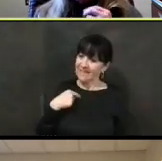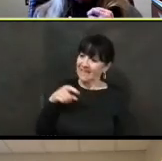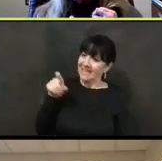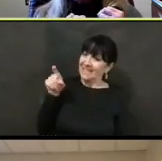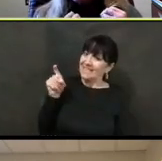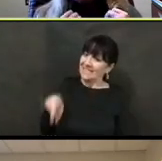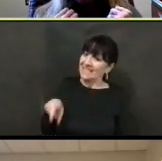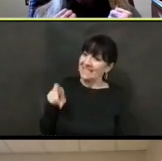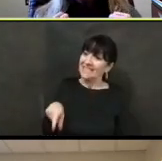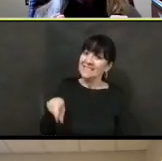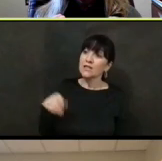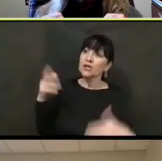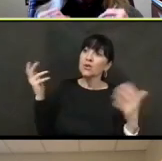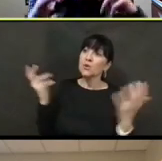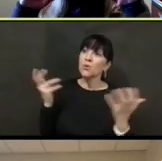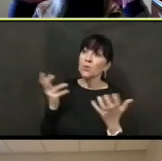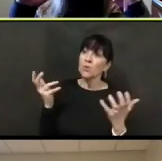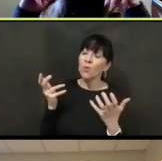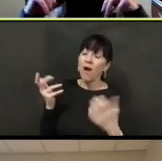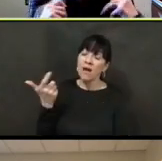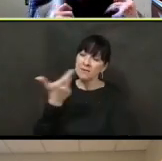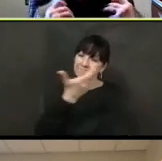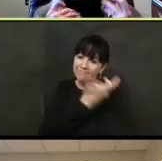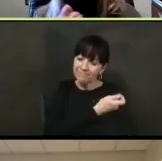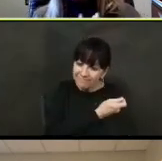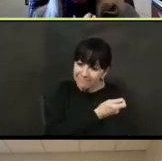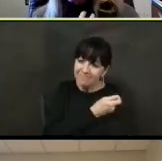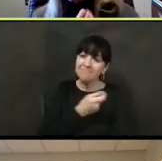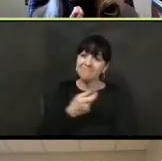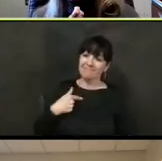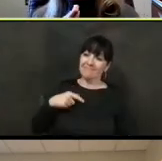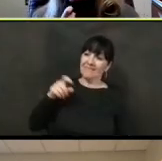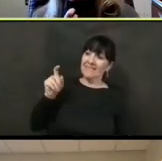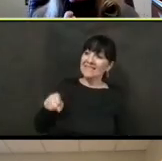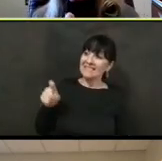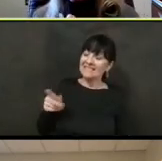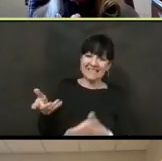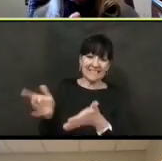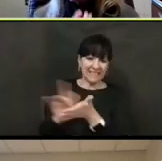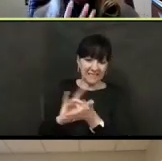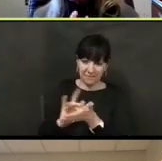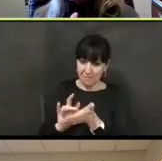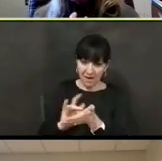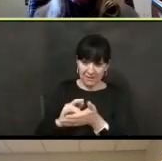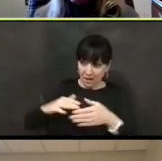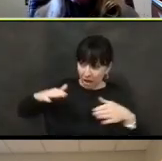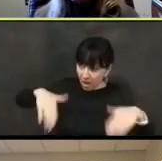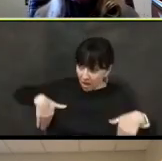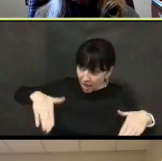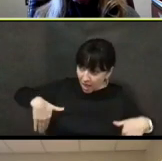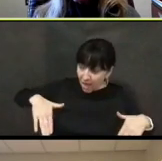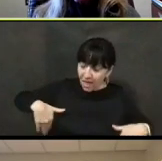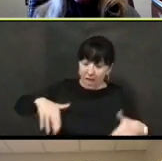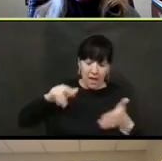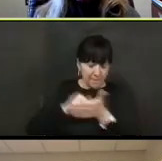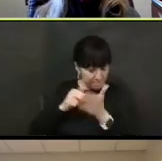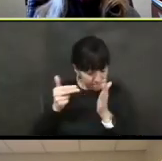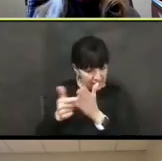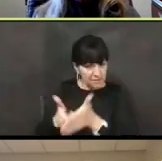methods. Now, I know people don't like masks. There's, so many different ways to go about covering your face,